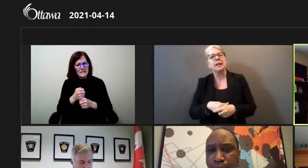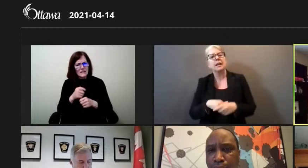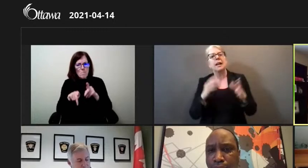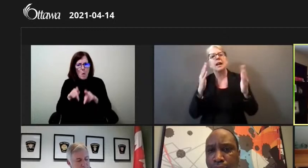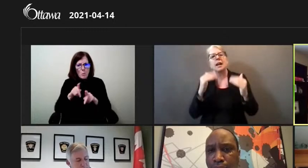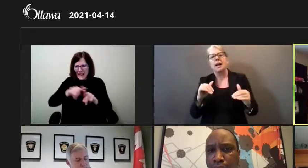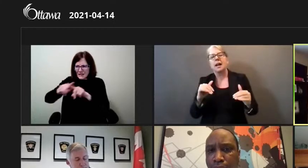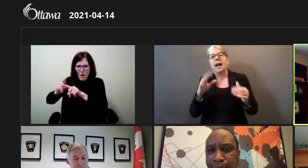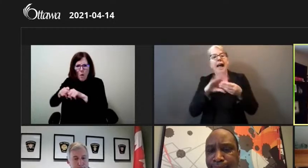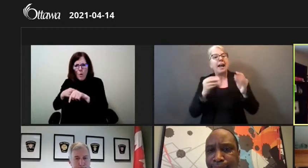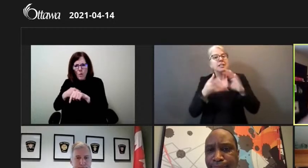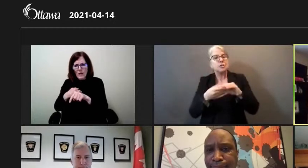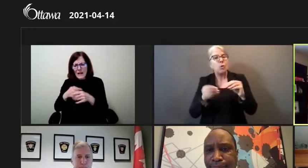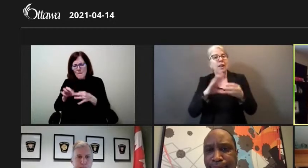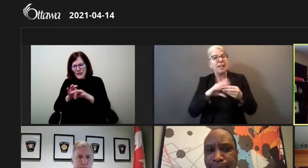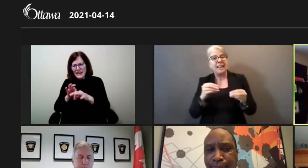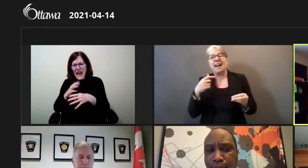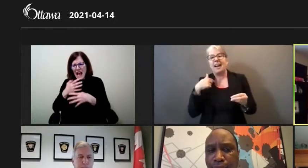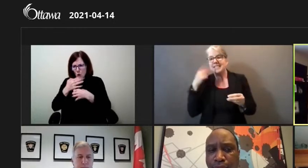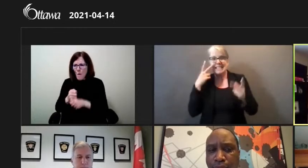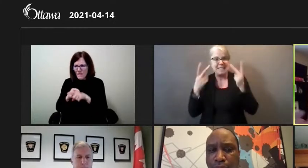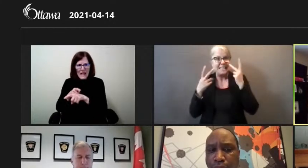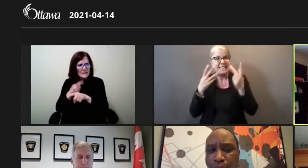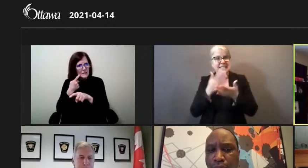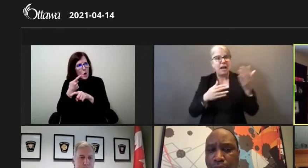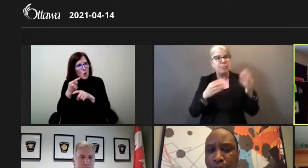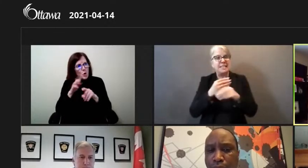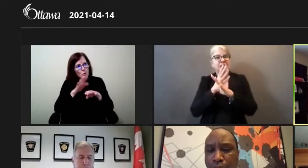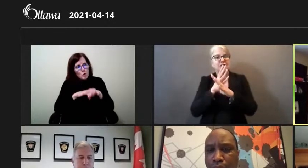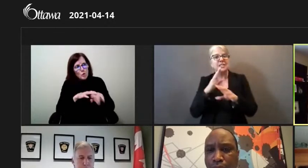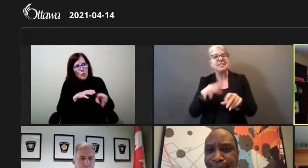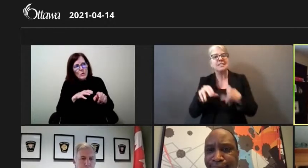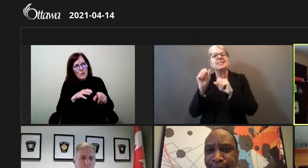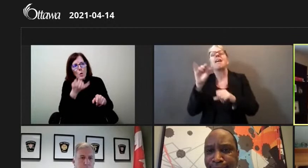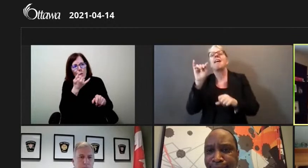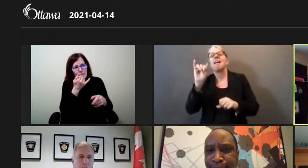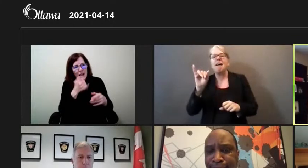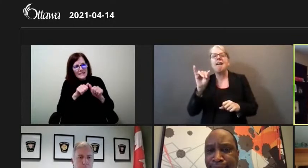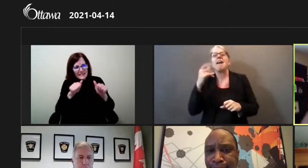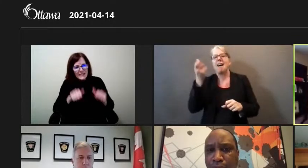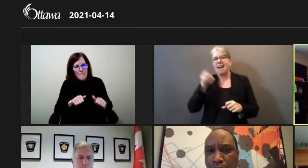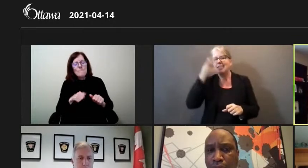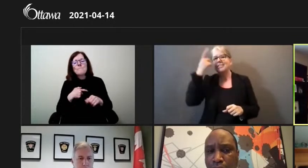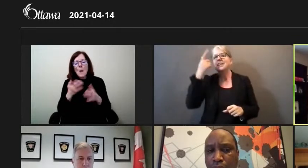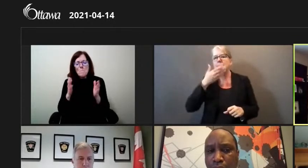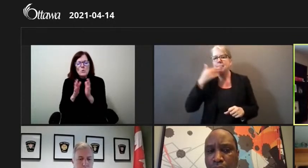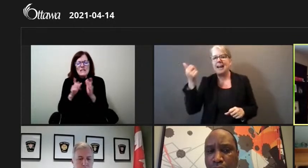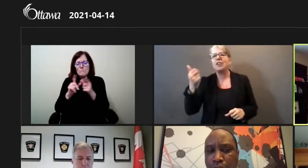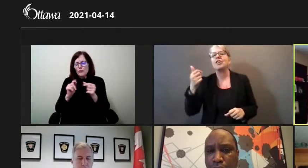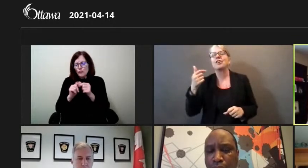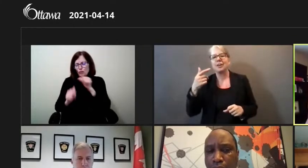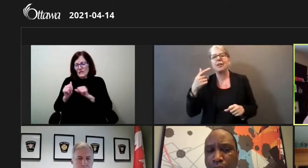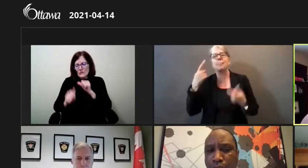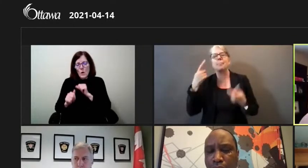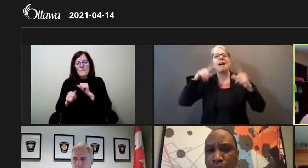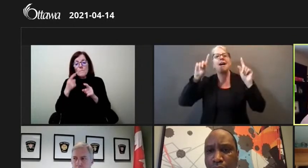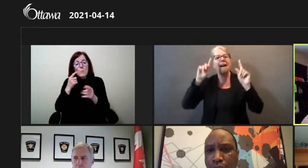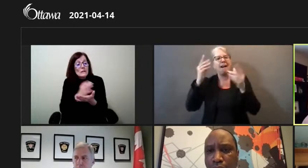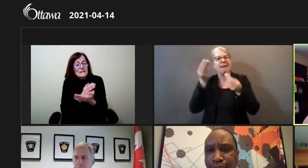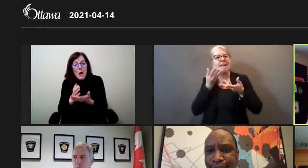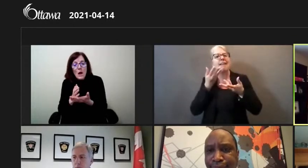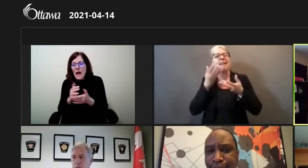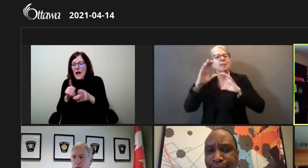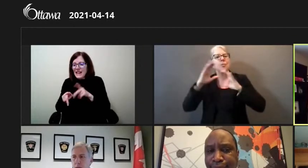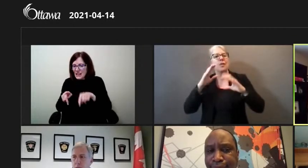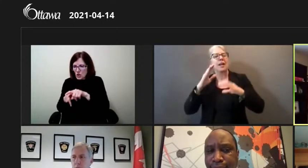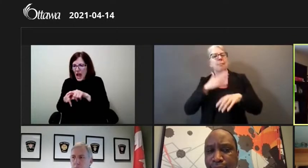Anecdotally, I can say in some of the sessions that we've had, I mean, people have said, oh, now I understand some of this better because I've had someone be able to communicate to me in my own language.